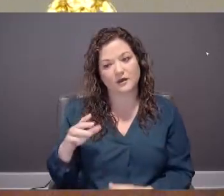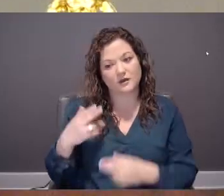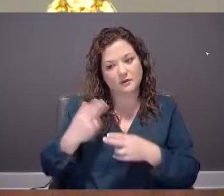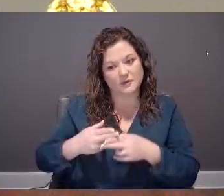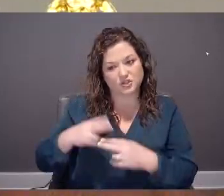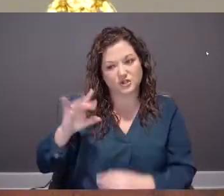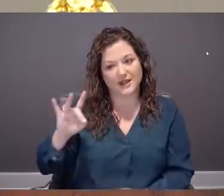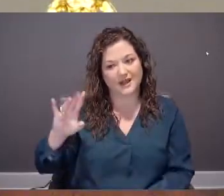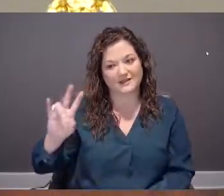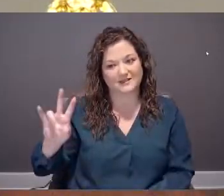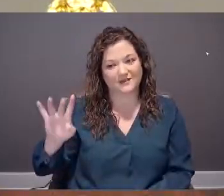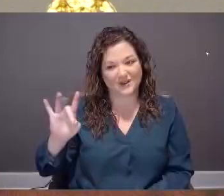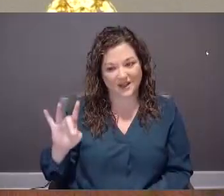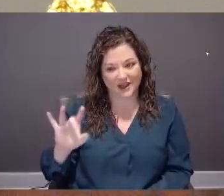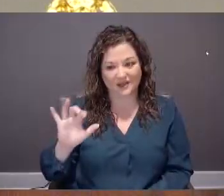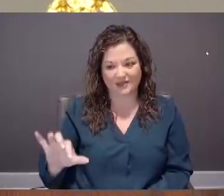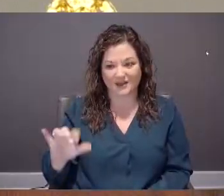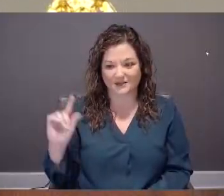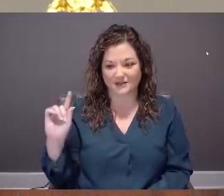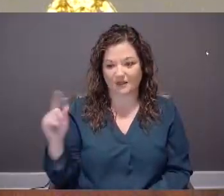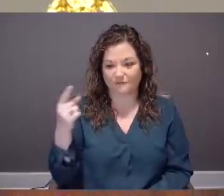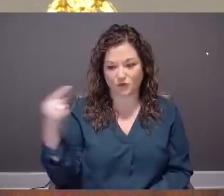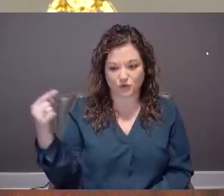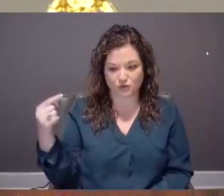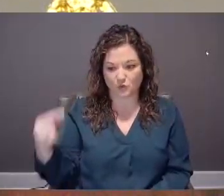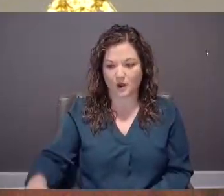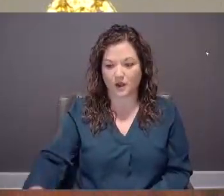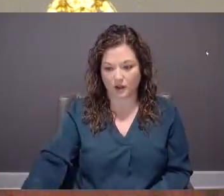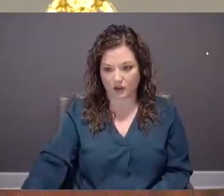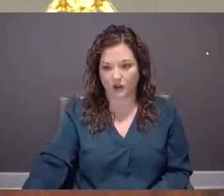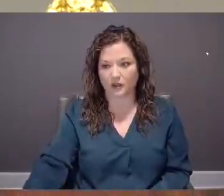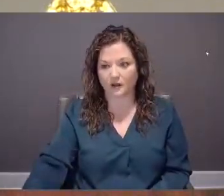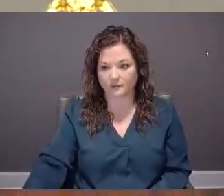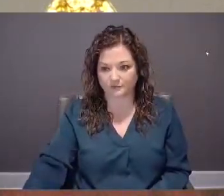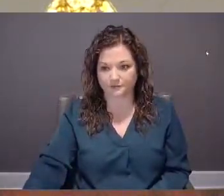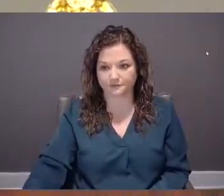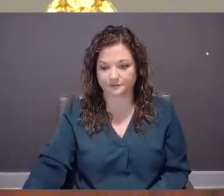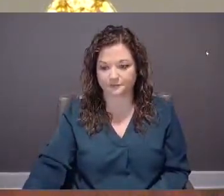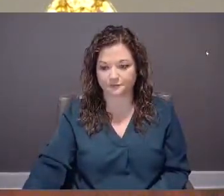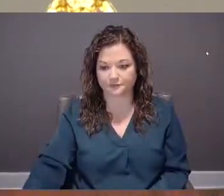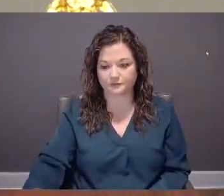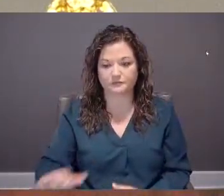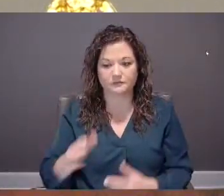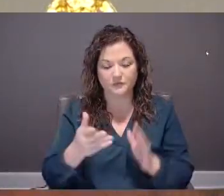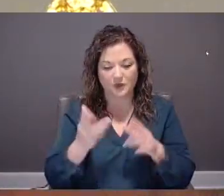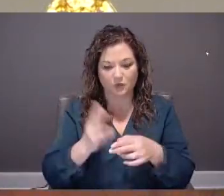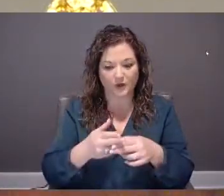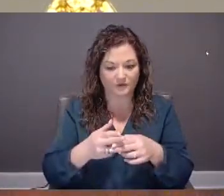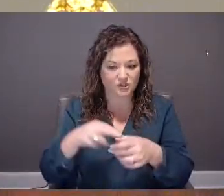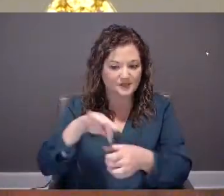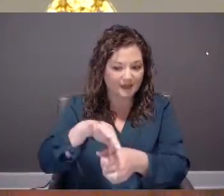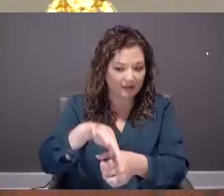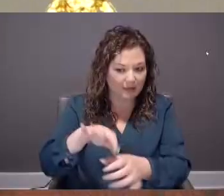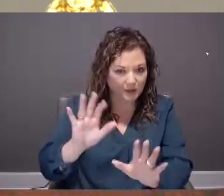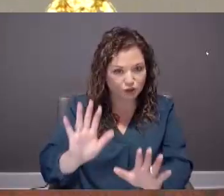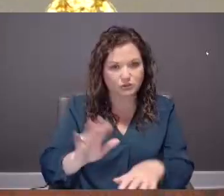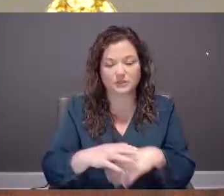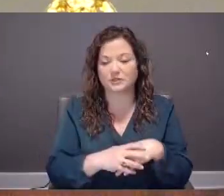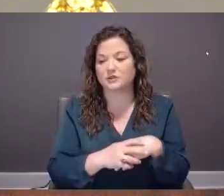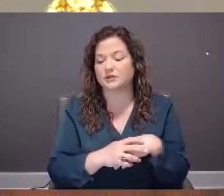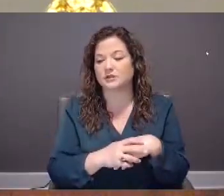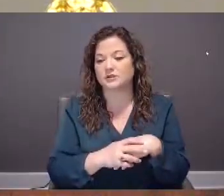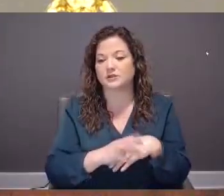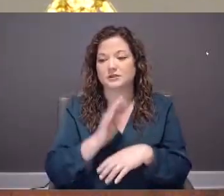the first one, which references the McCadden election. We're going to do that one separately tonight. So the consent agenda